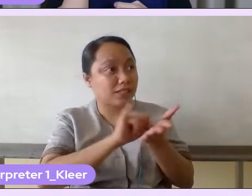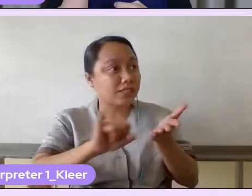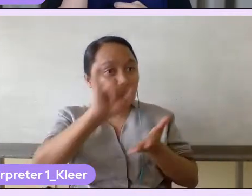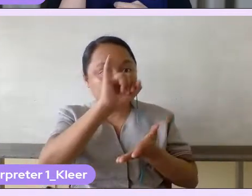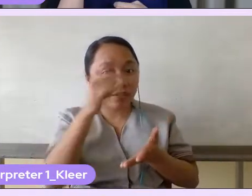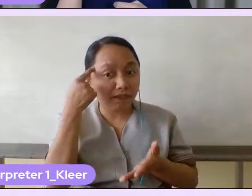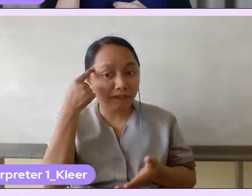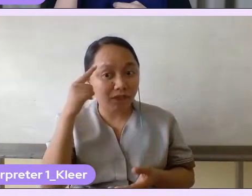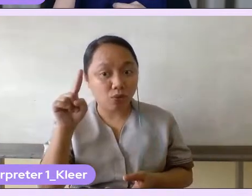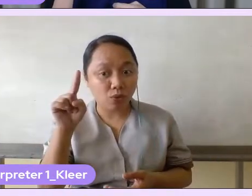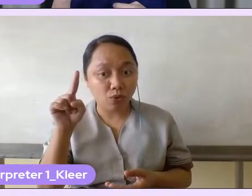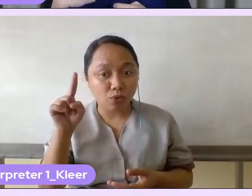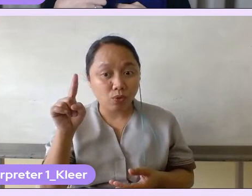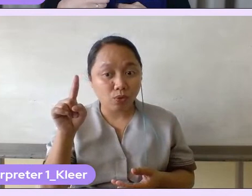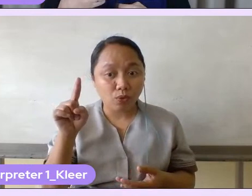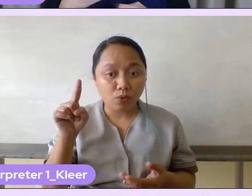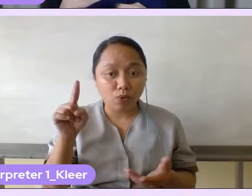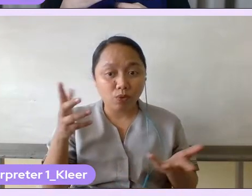licensees.